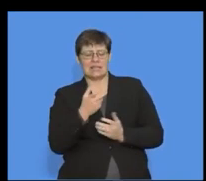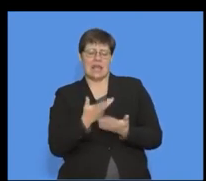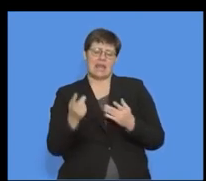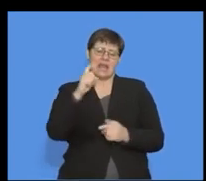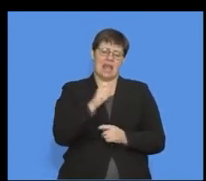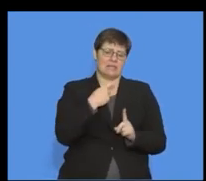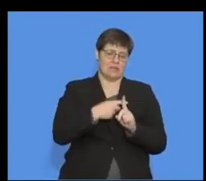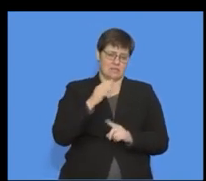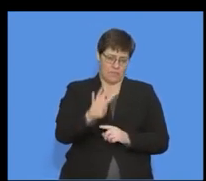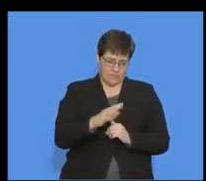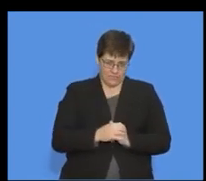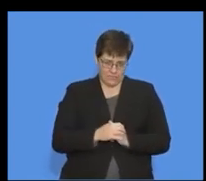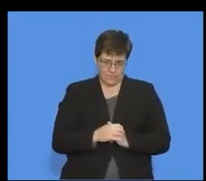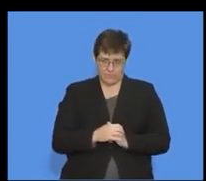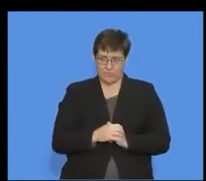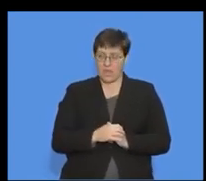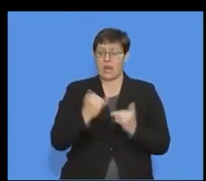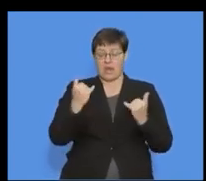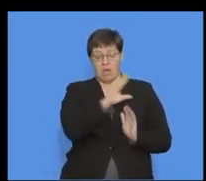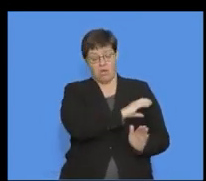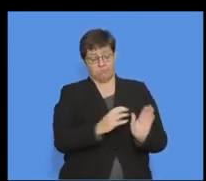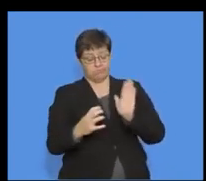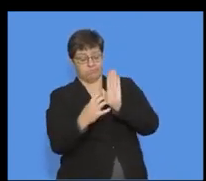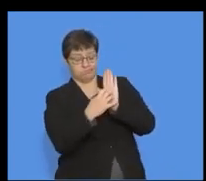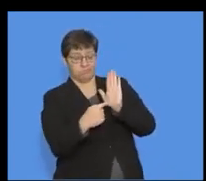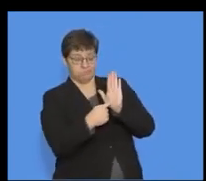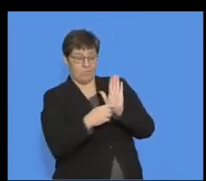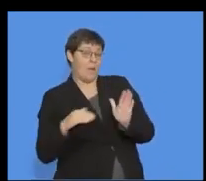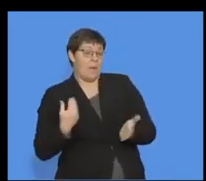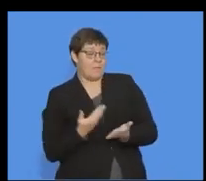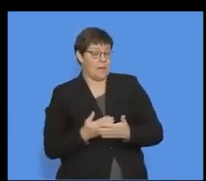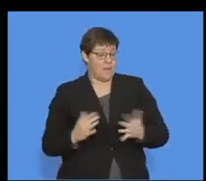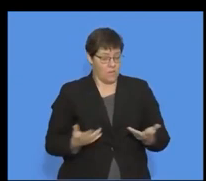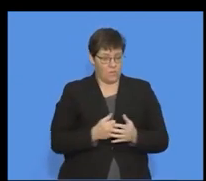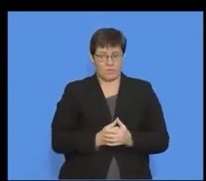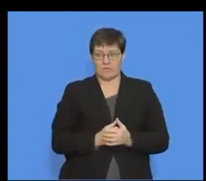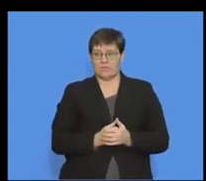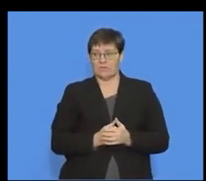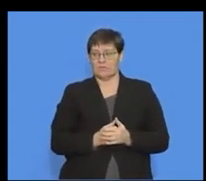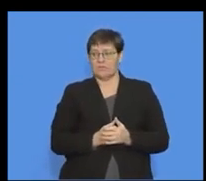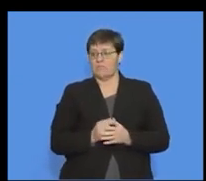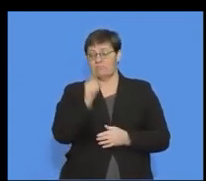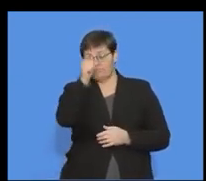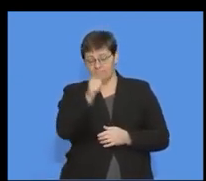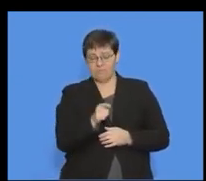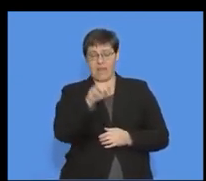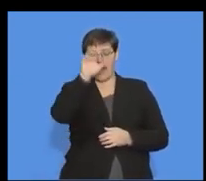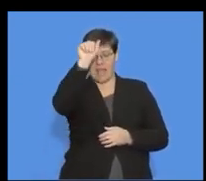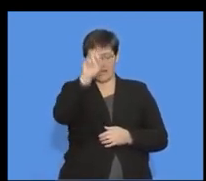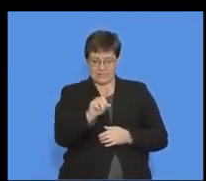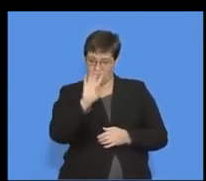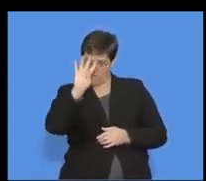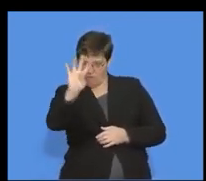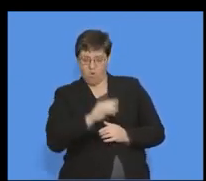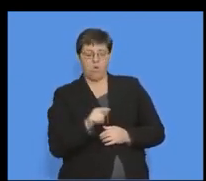X plus 4. Now on the diagram, to apply this, I'm firstly gonna go straight to AD and say